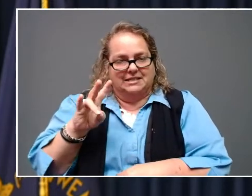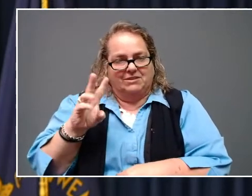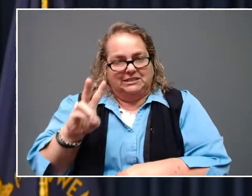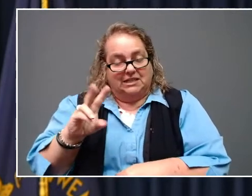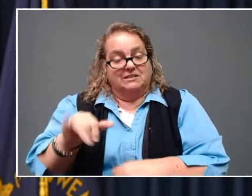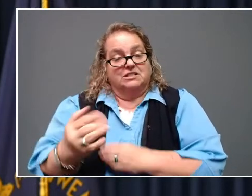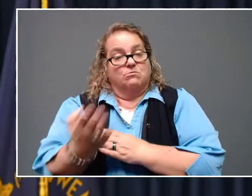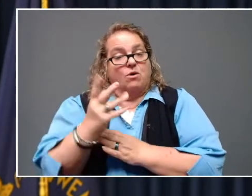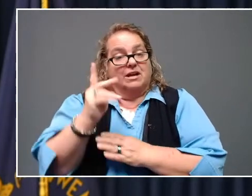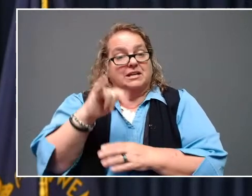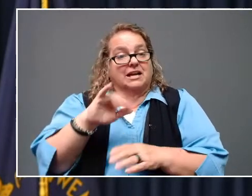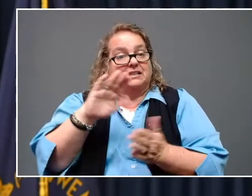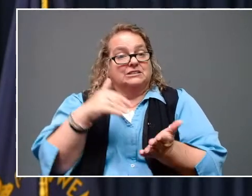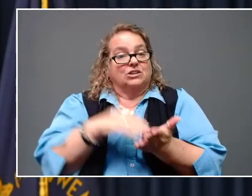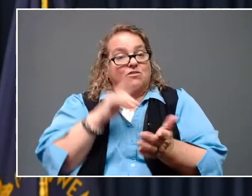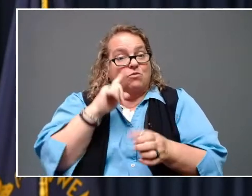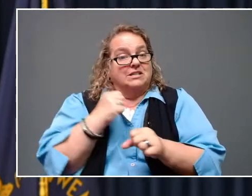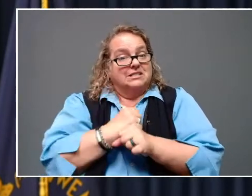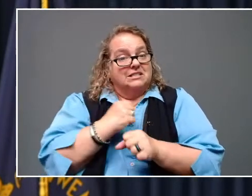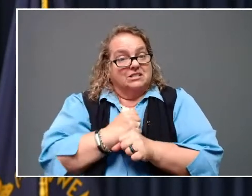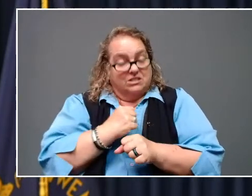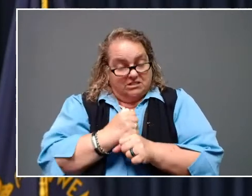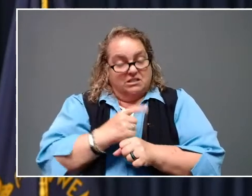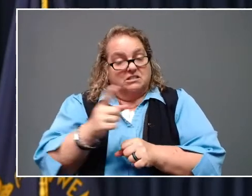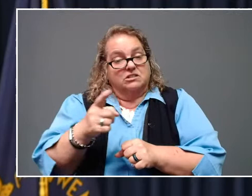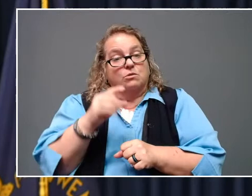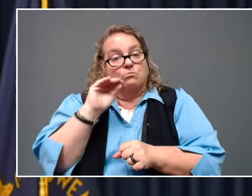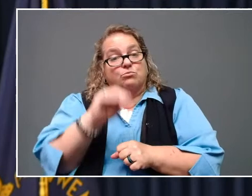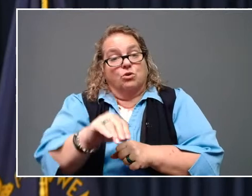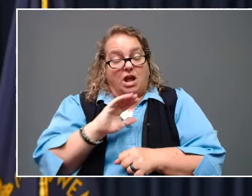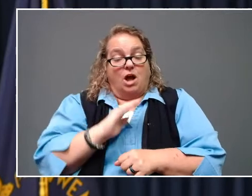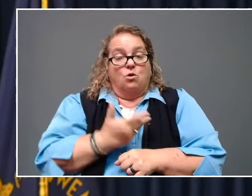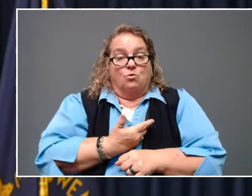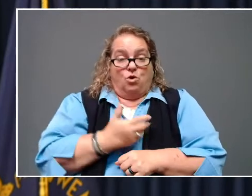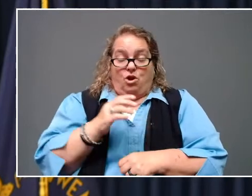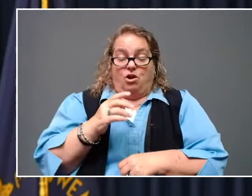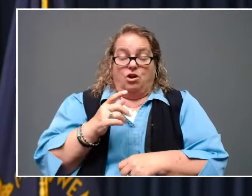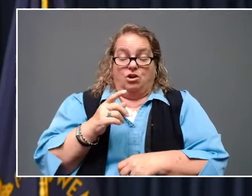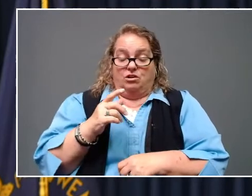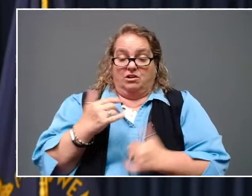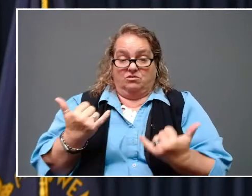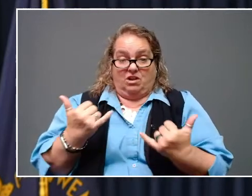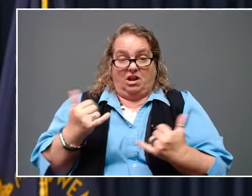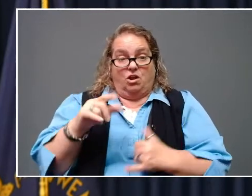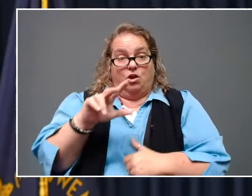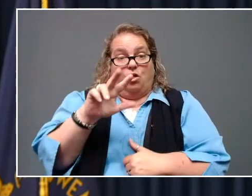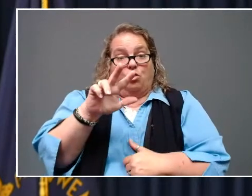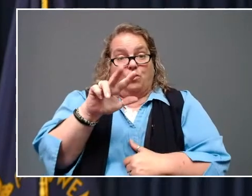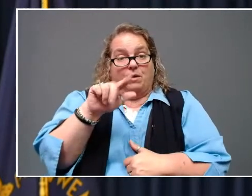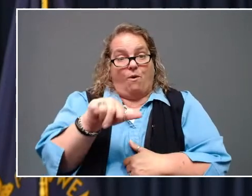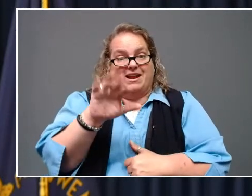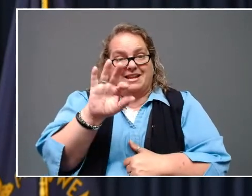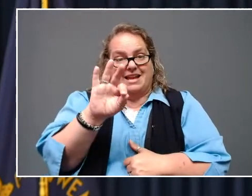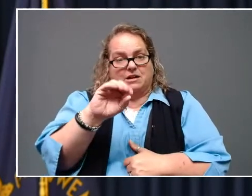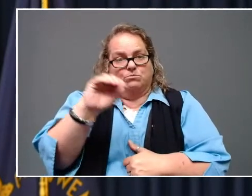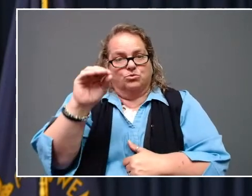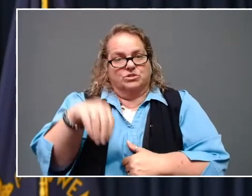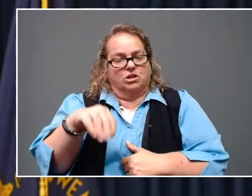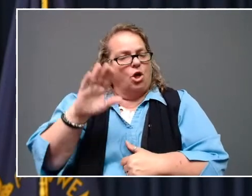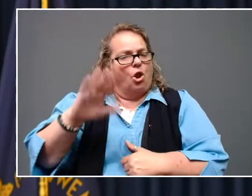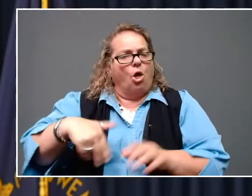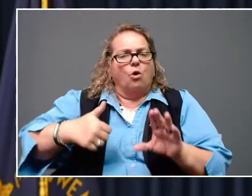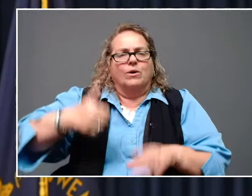Statistics reported our seasonally adjusted preliminary April 2022 employment rate was 3.9%, the lowest